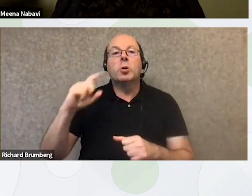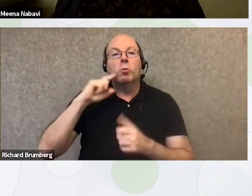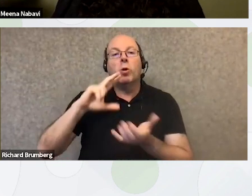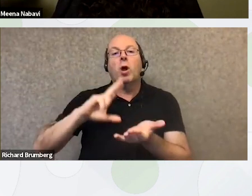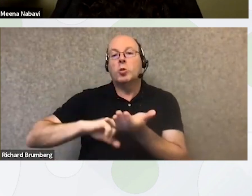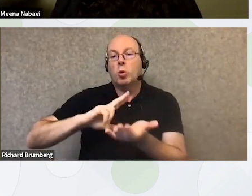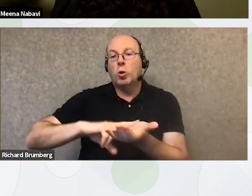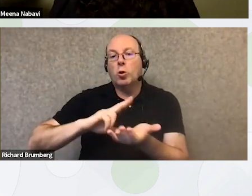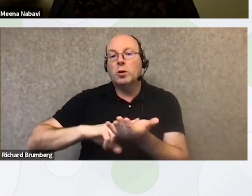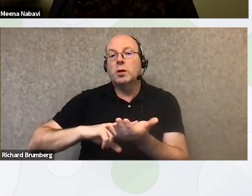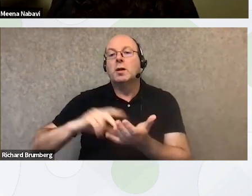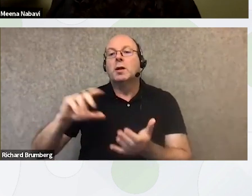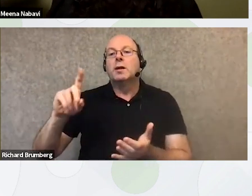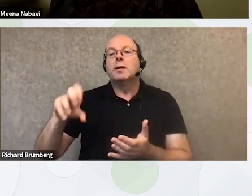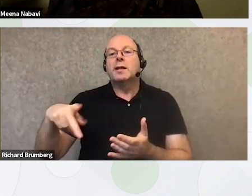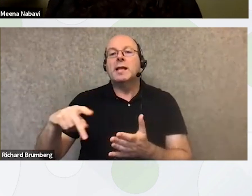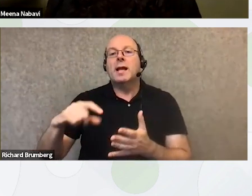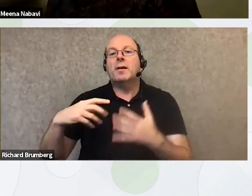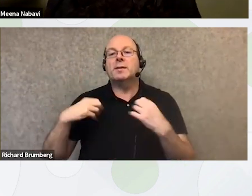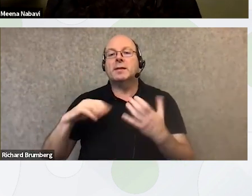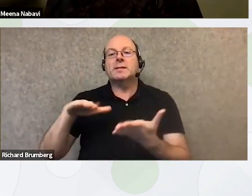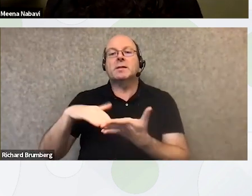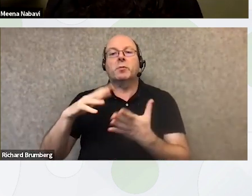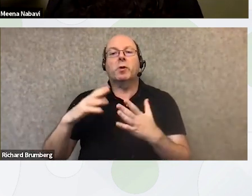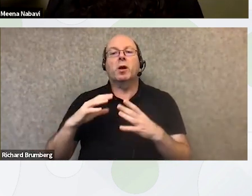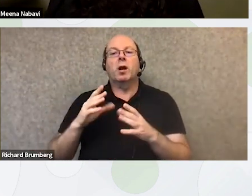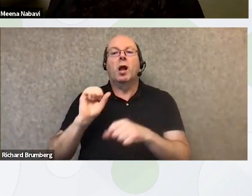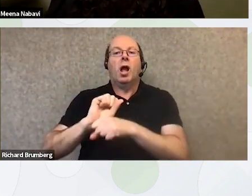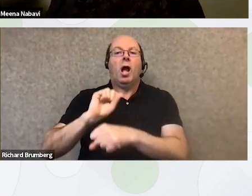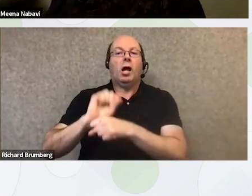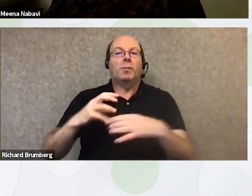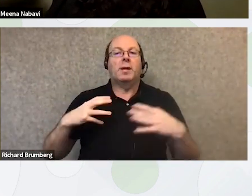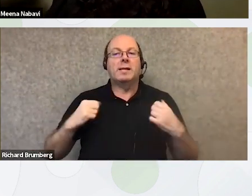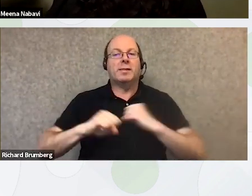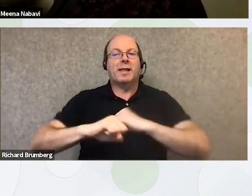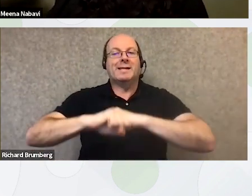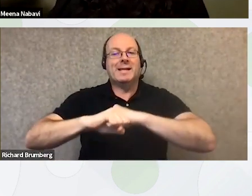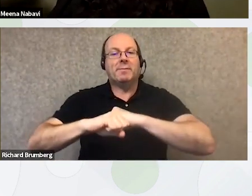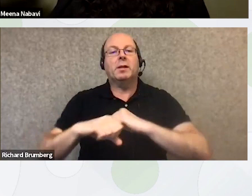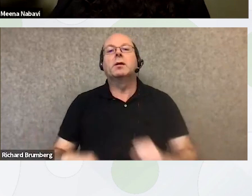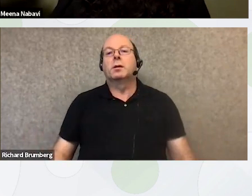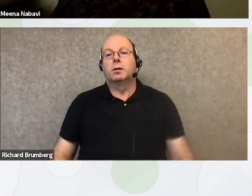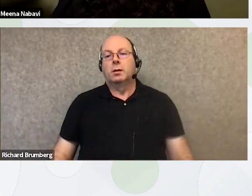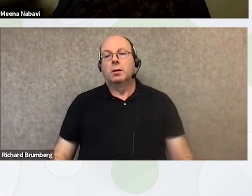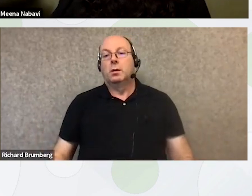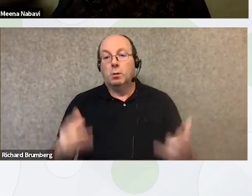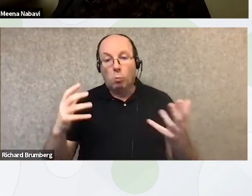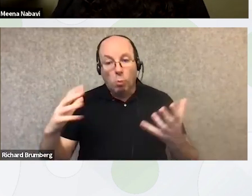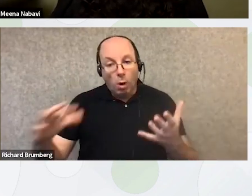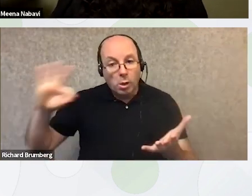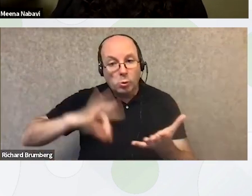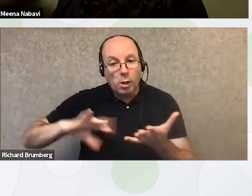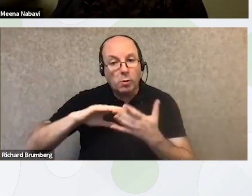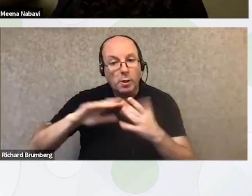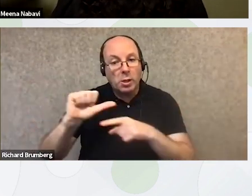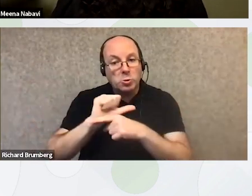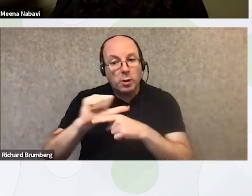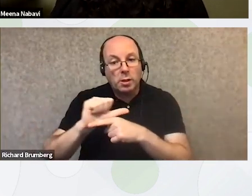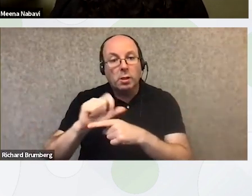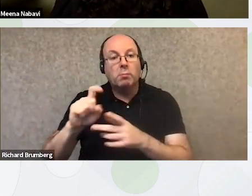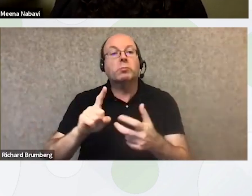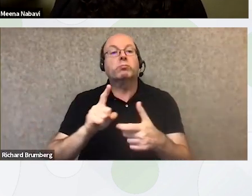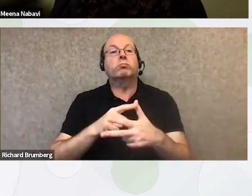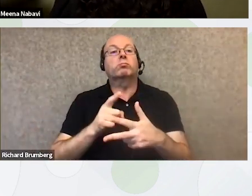nurses by the Deep South Center for Occupational Health and Safety for this program. In order to receive credit for this training, you must,